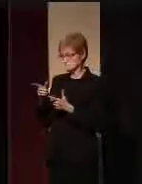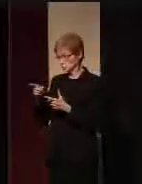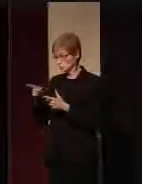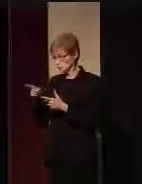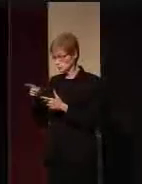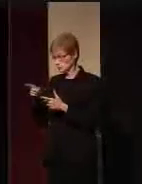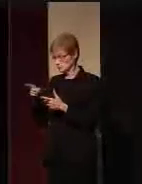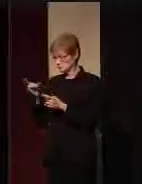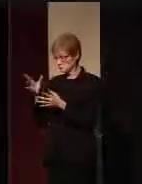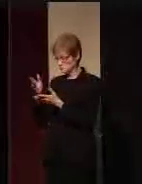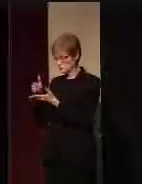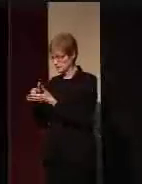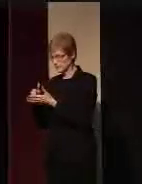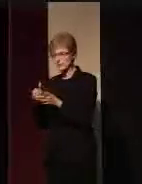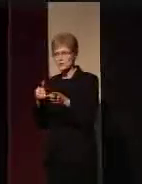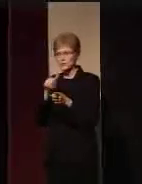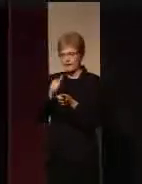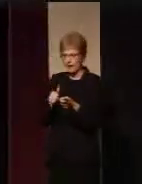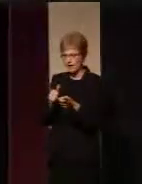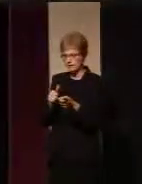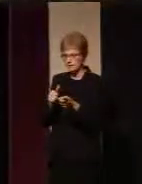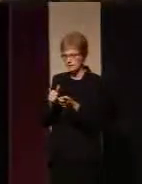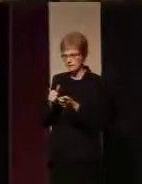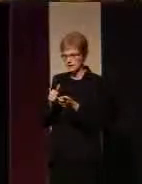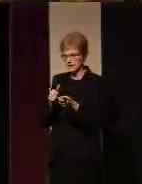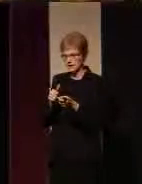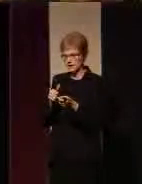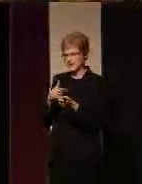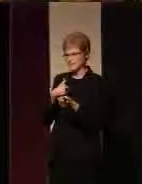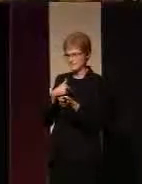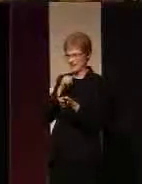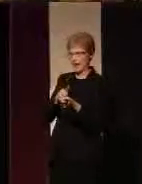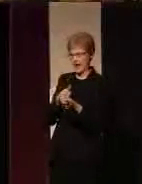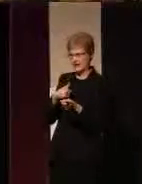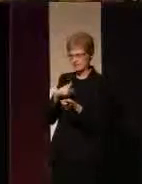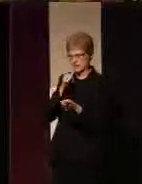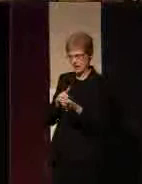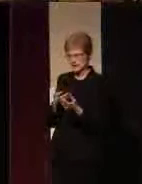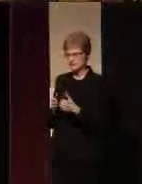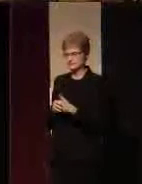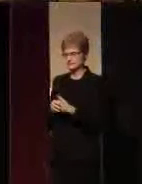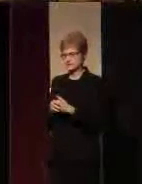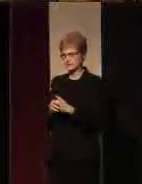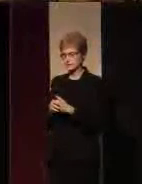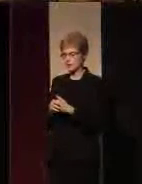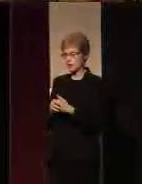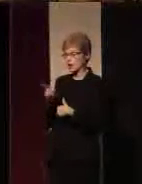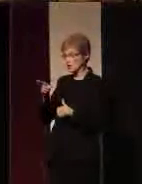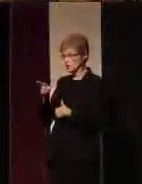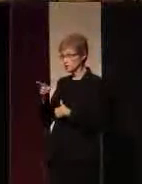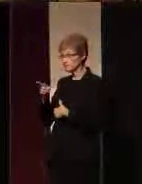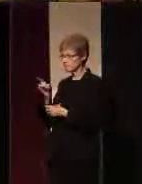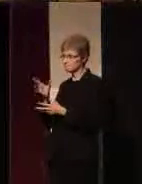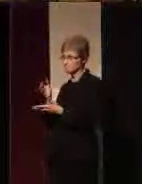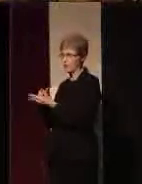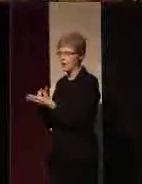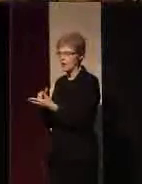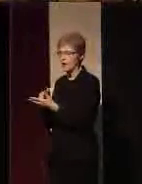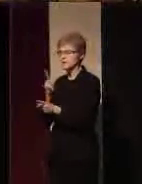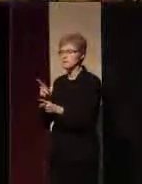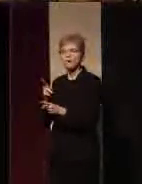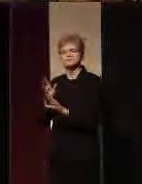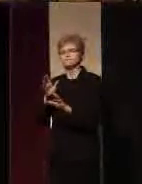certainly that we are not. An accusation of racism is a serious charge and is usually hotly